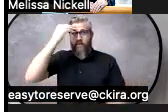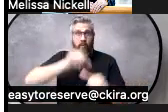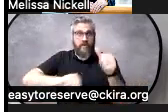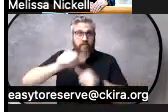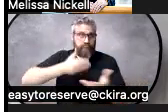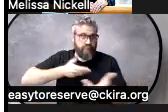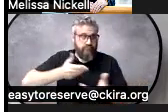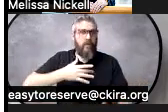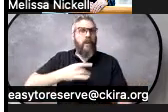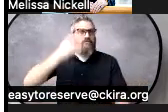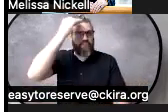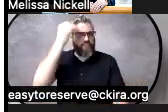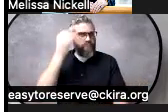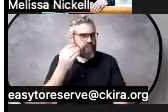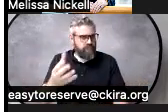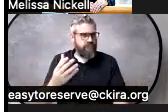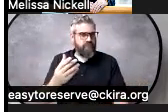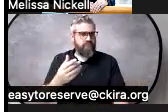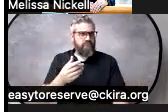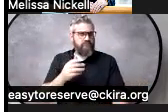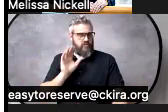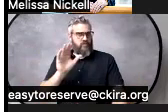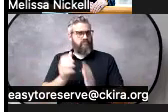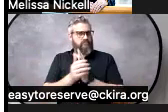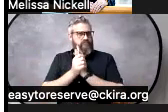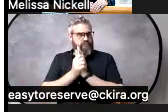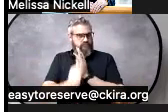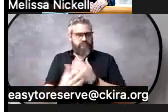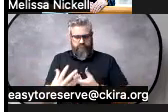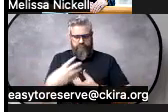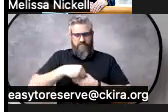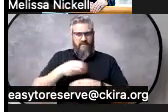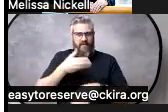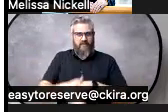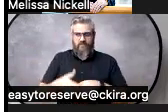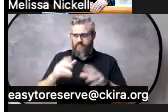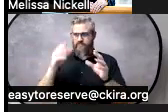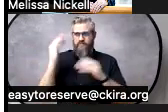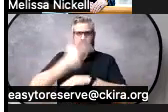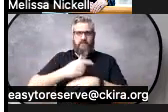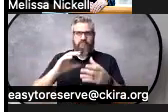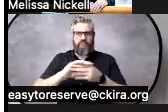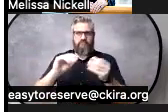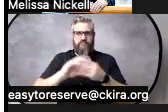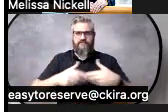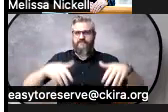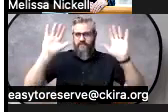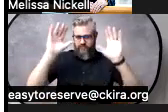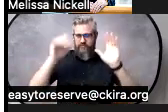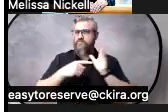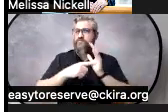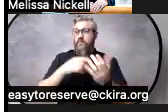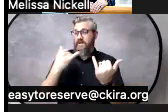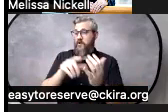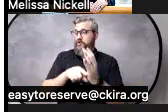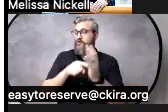like to inform you of the competencies that you will walk away with upon the completion of this talk. So shown are the learning objectives